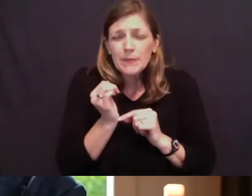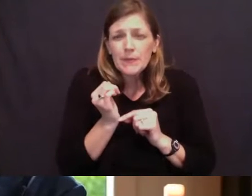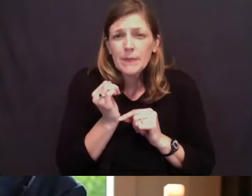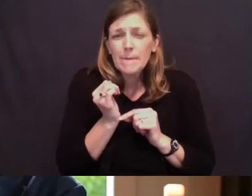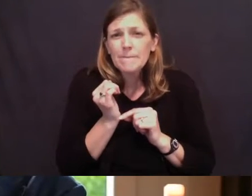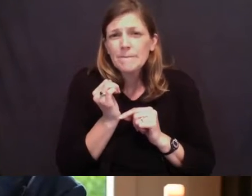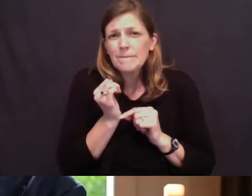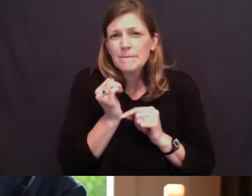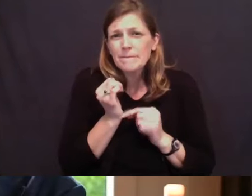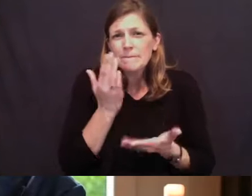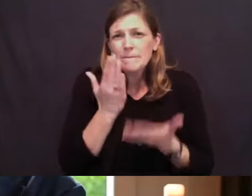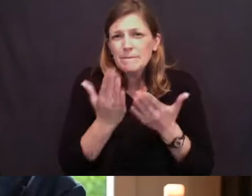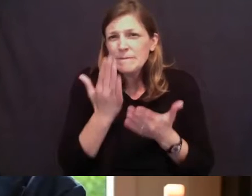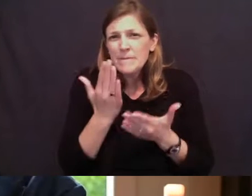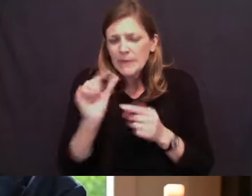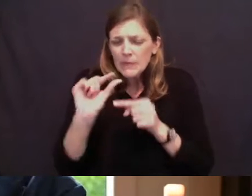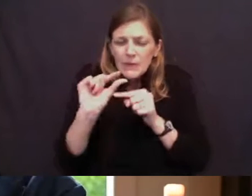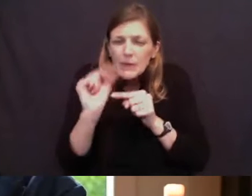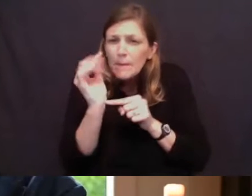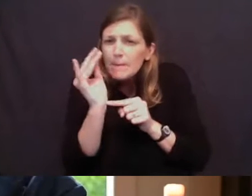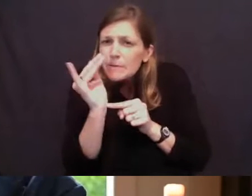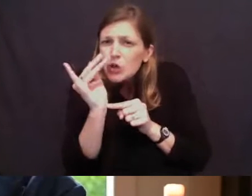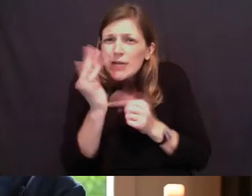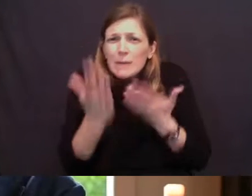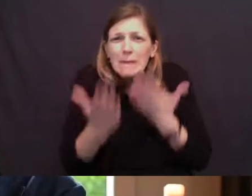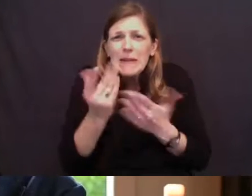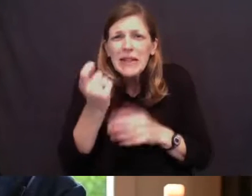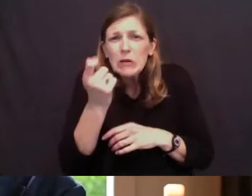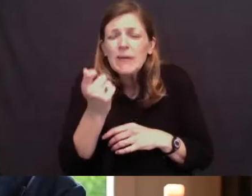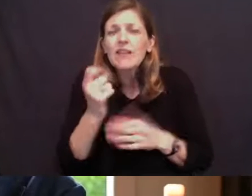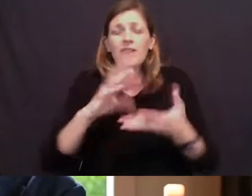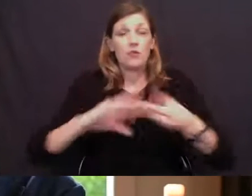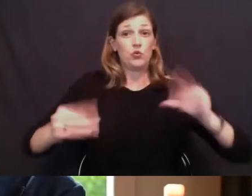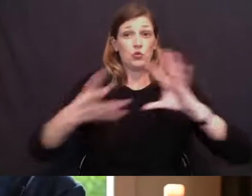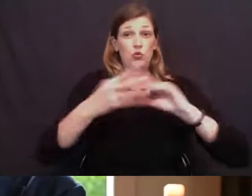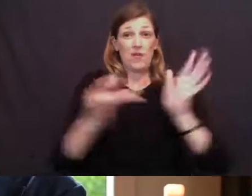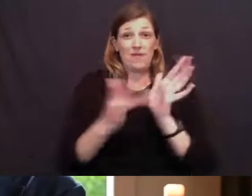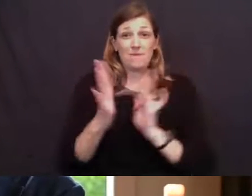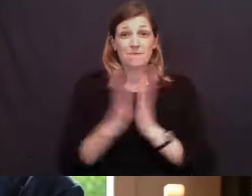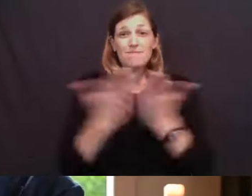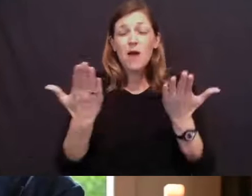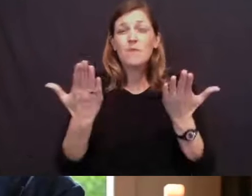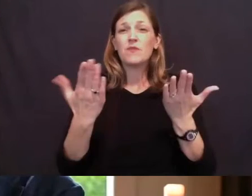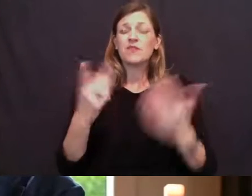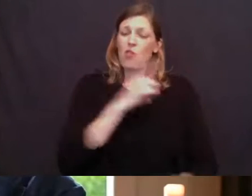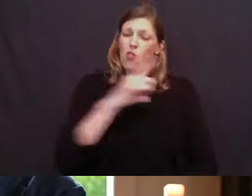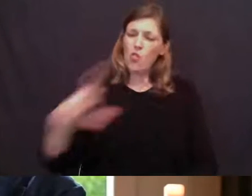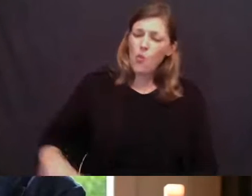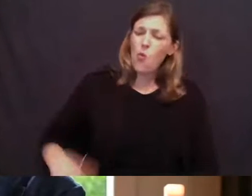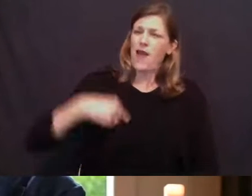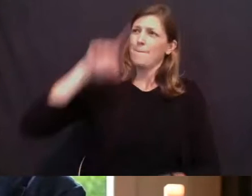a slightly burning wick. There's a story in the Bible where someone said, Lord, I believe, help my